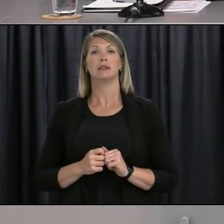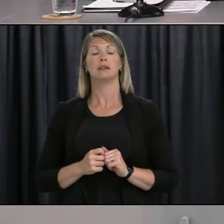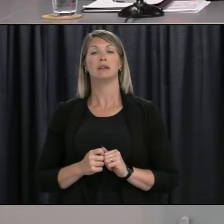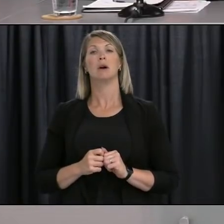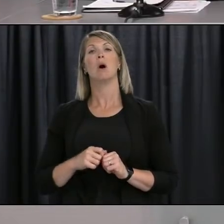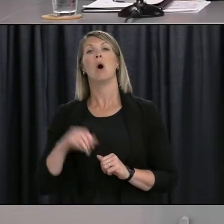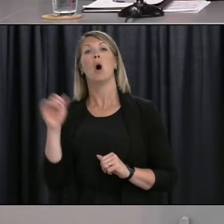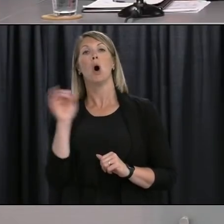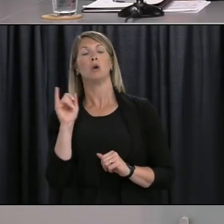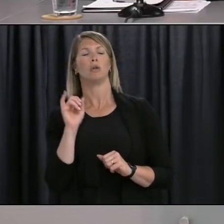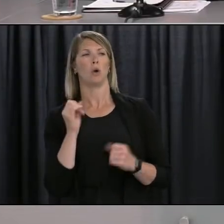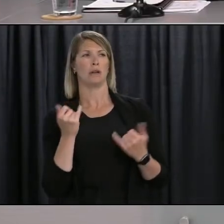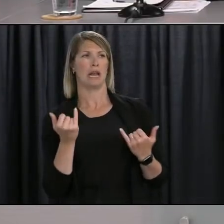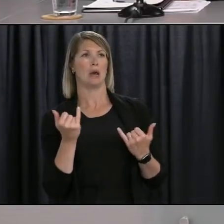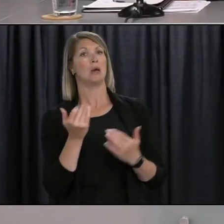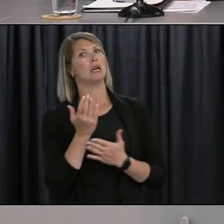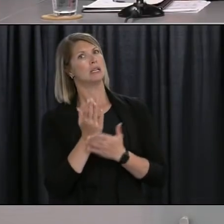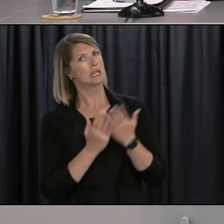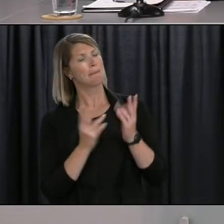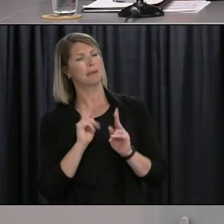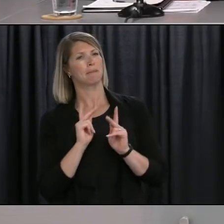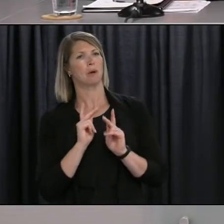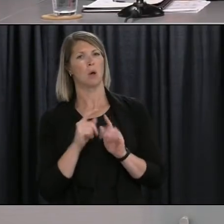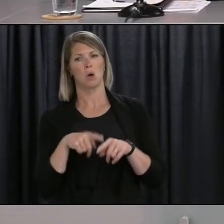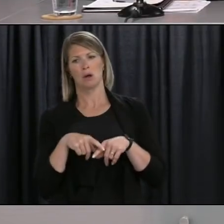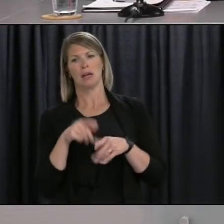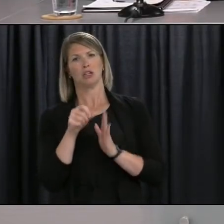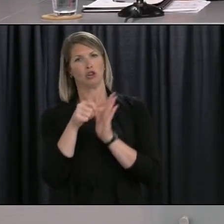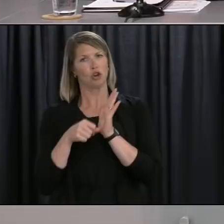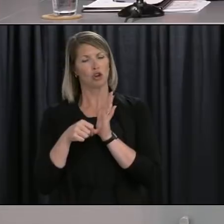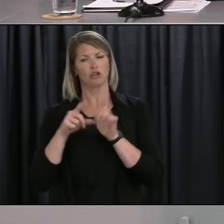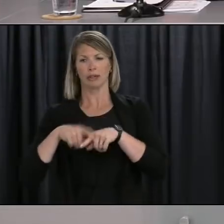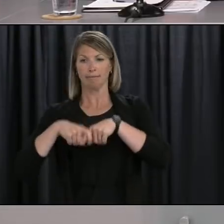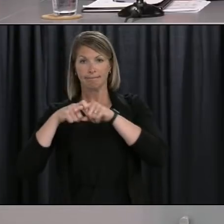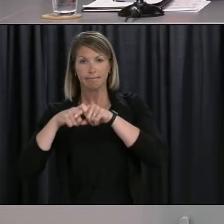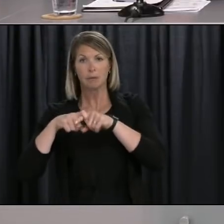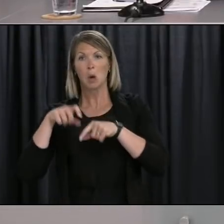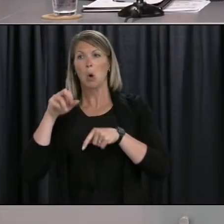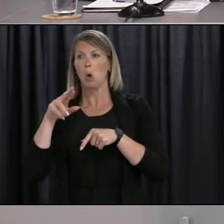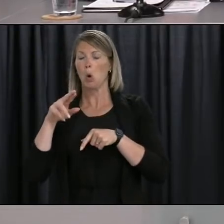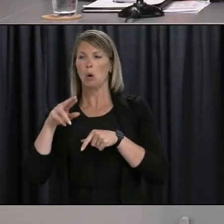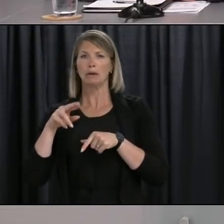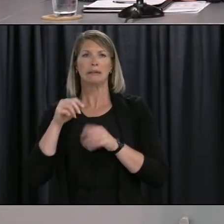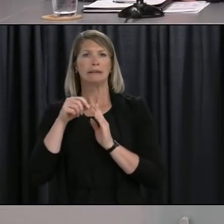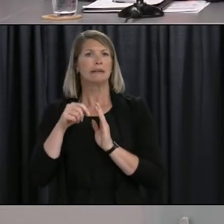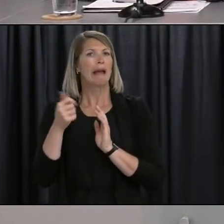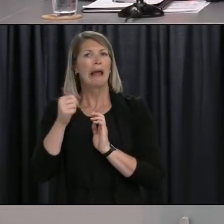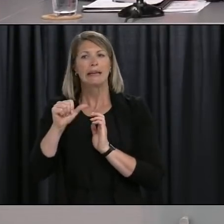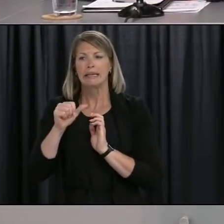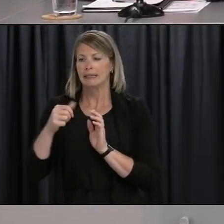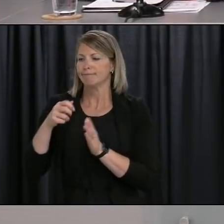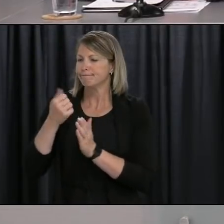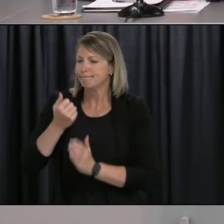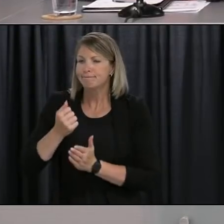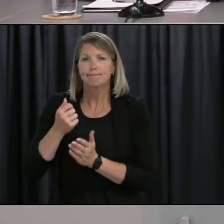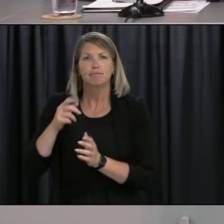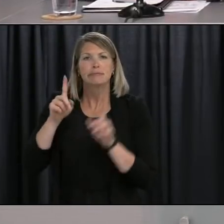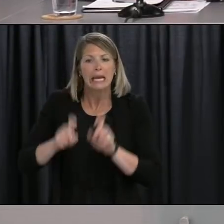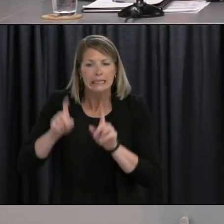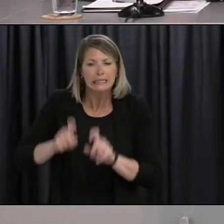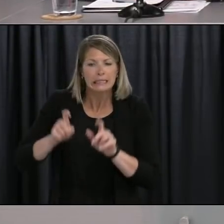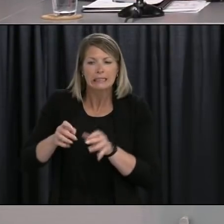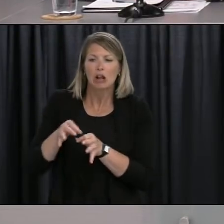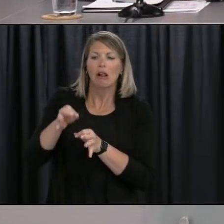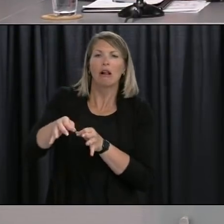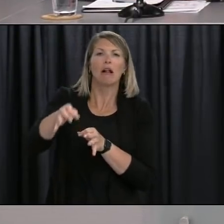people who are awaiting surgeries or procedures that have been delayed or canceled outright. How will those surgeries and procedures be triaged? Is it